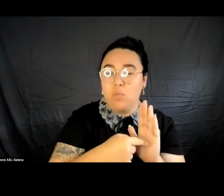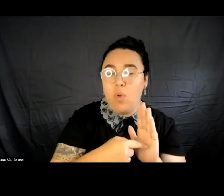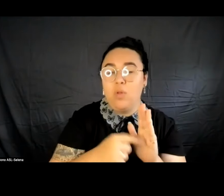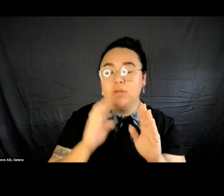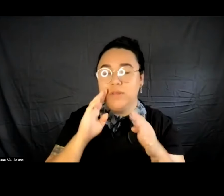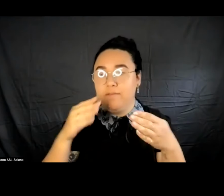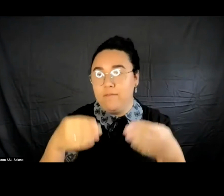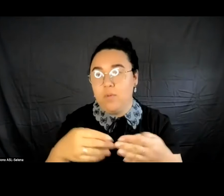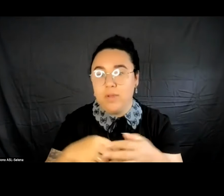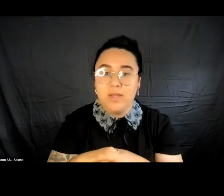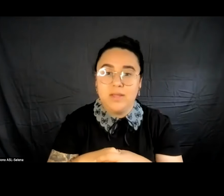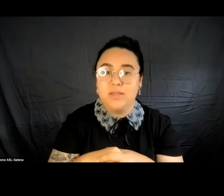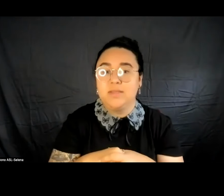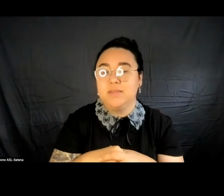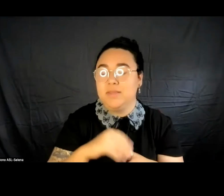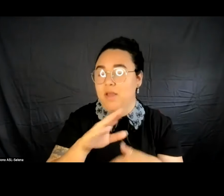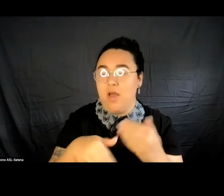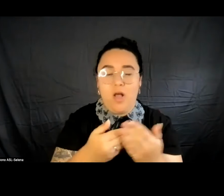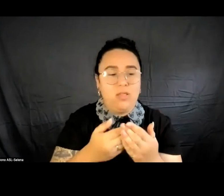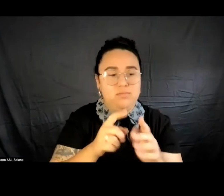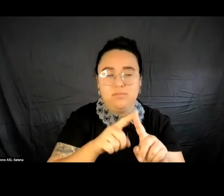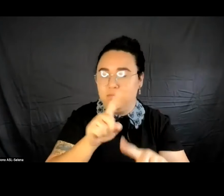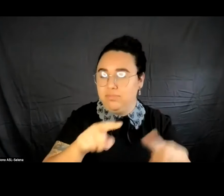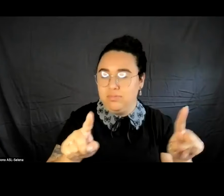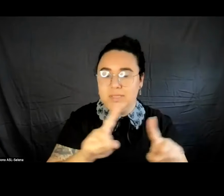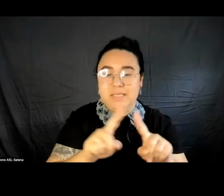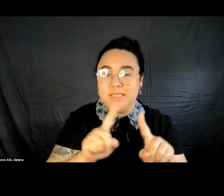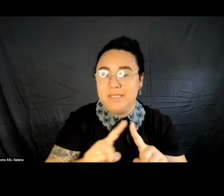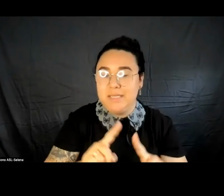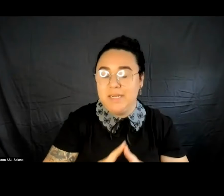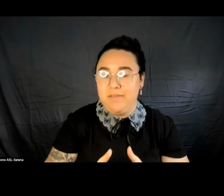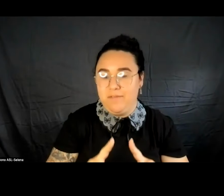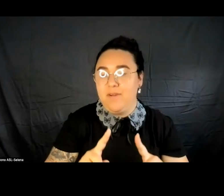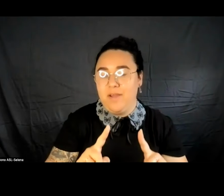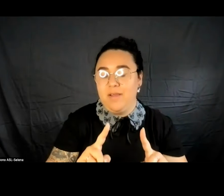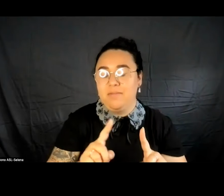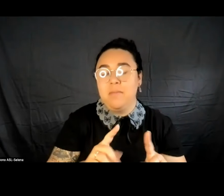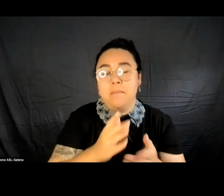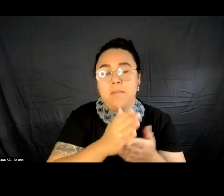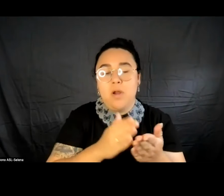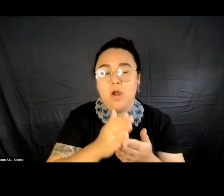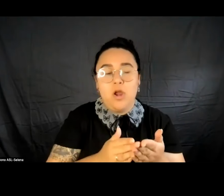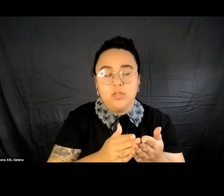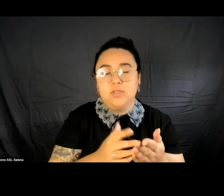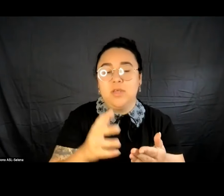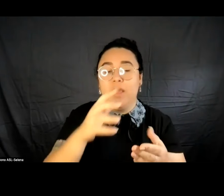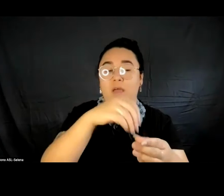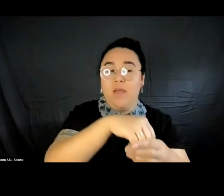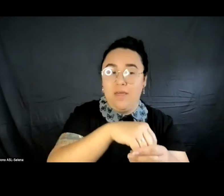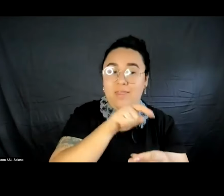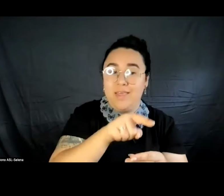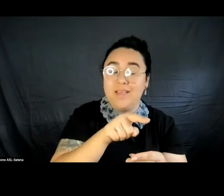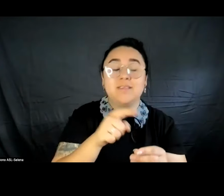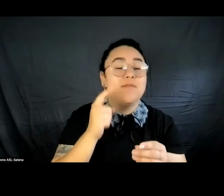focus and all these different things that the screen readers use to render the content.